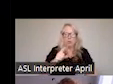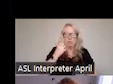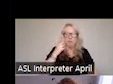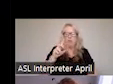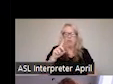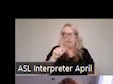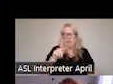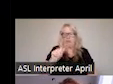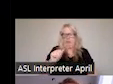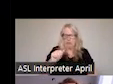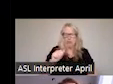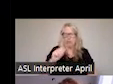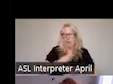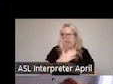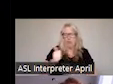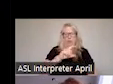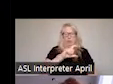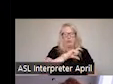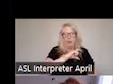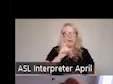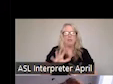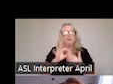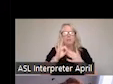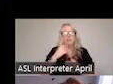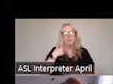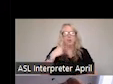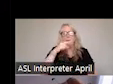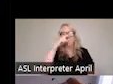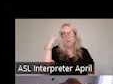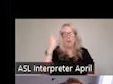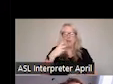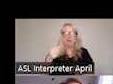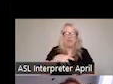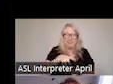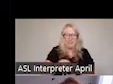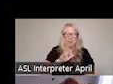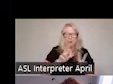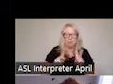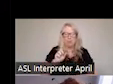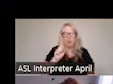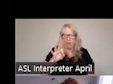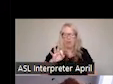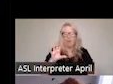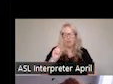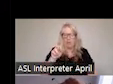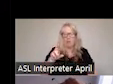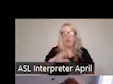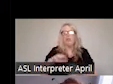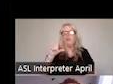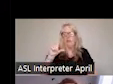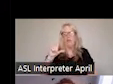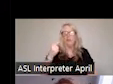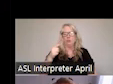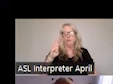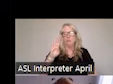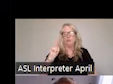sharing with law enforcement, especially for Black, Indigenous, and people of color, and LGBTQ+ communities.